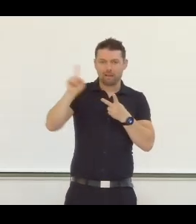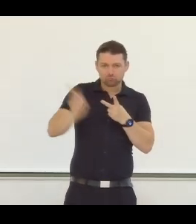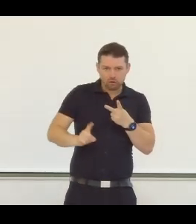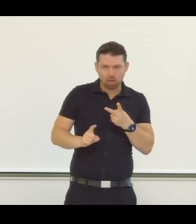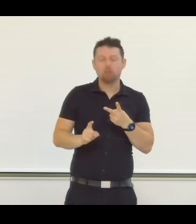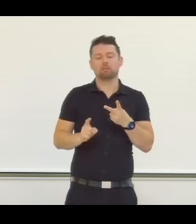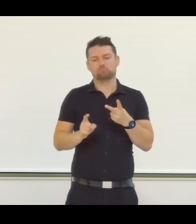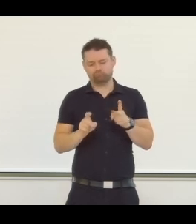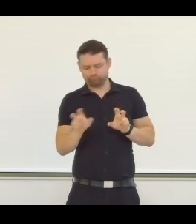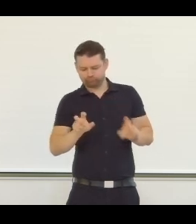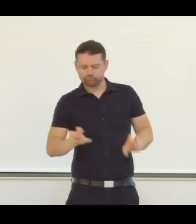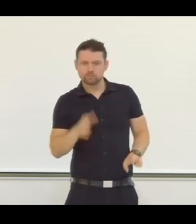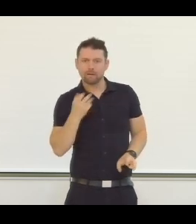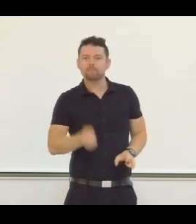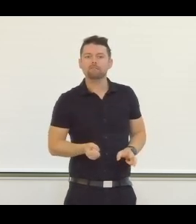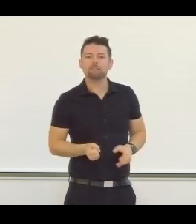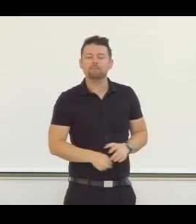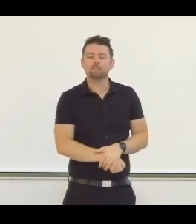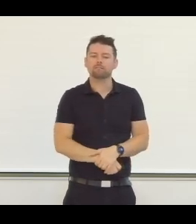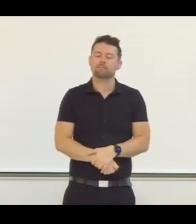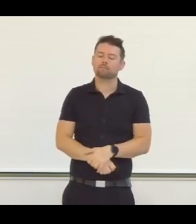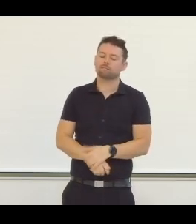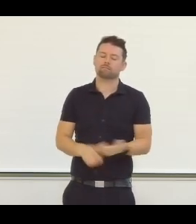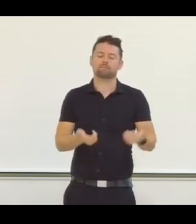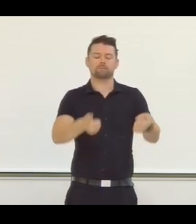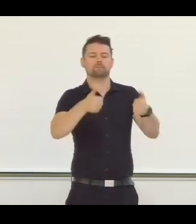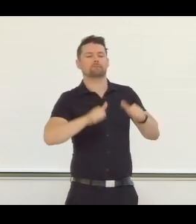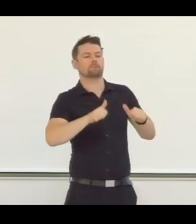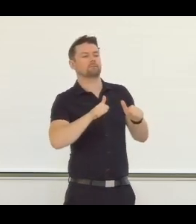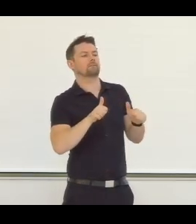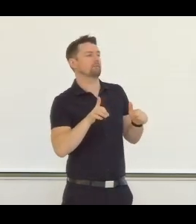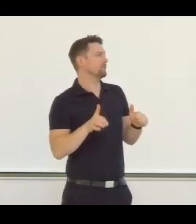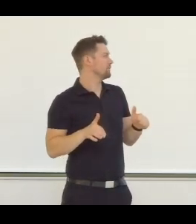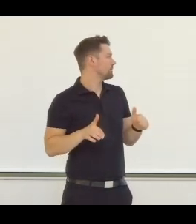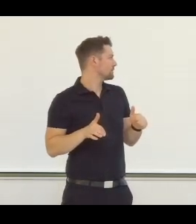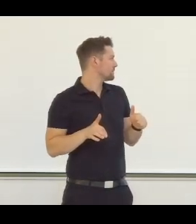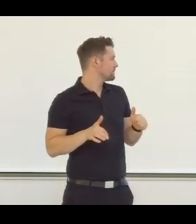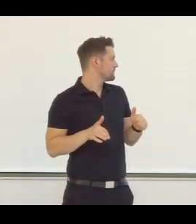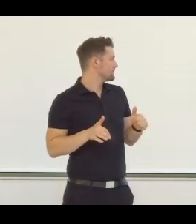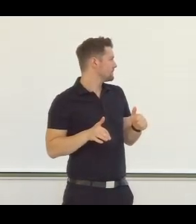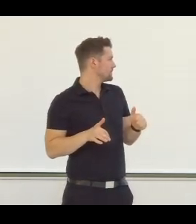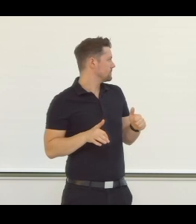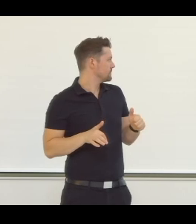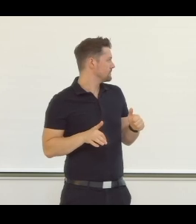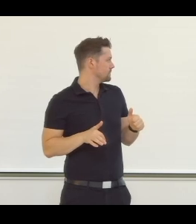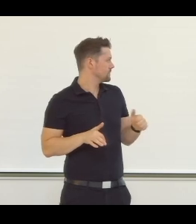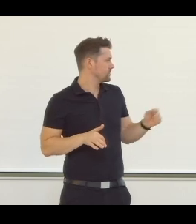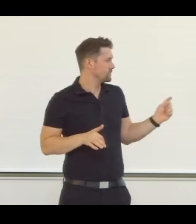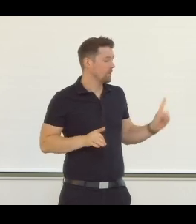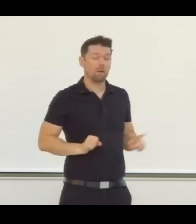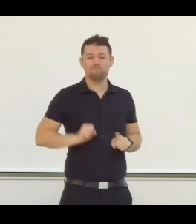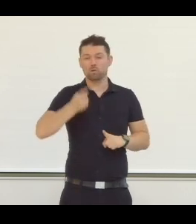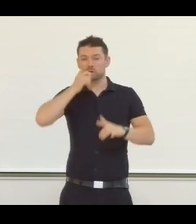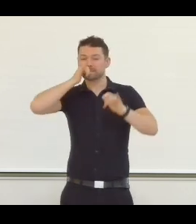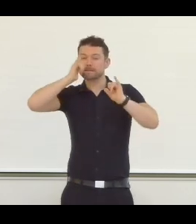and everything. And then we had I will get back to that in a minute, but we had our first